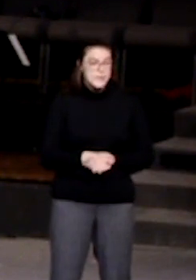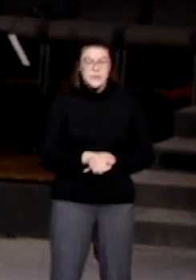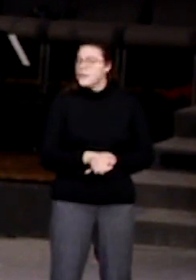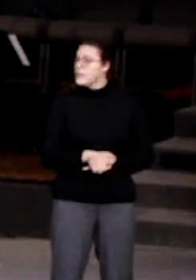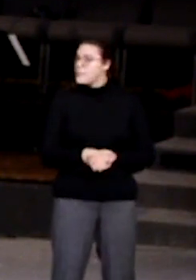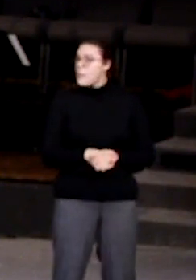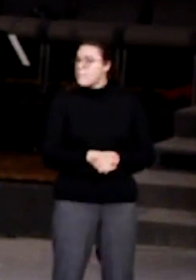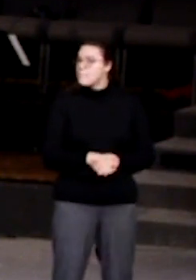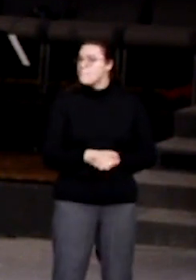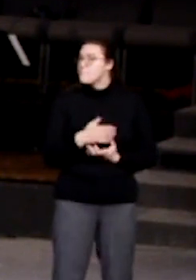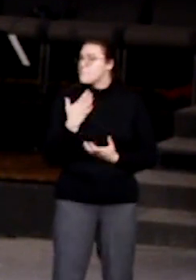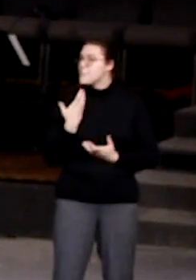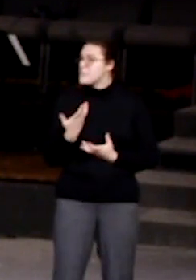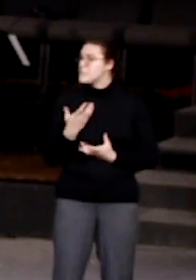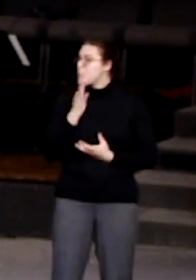So,